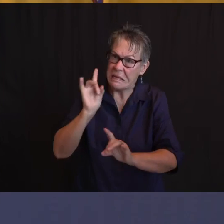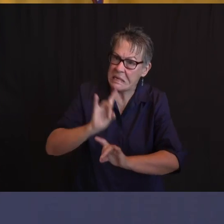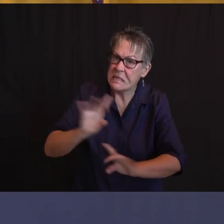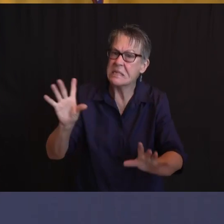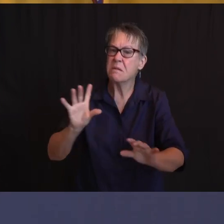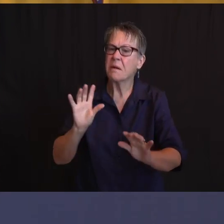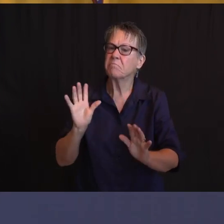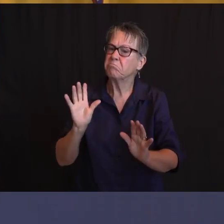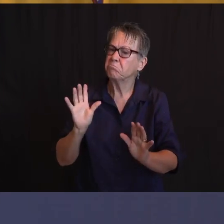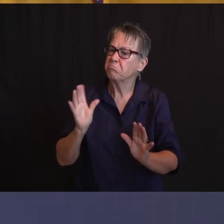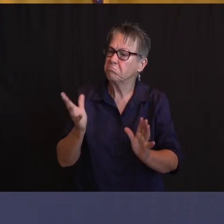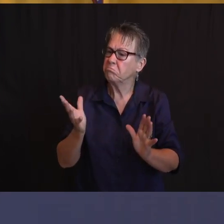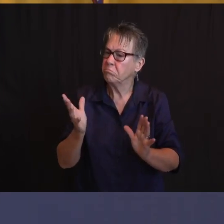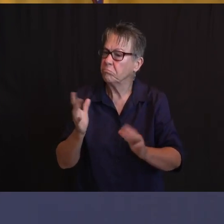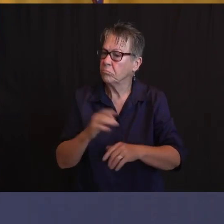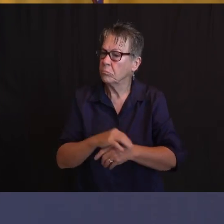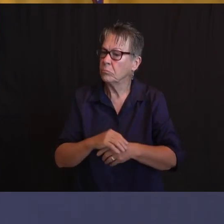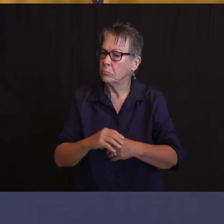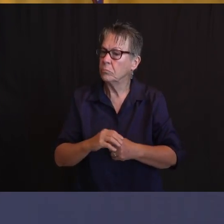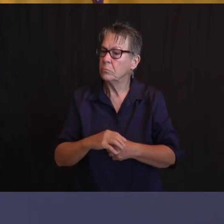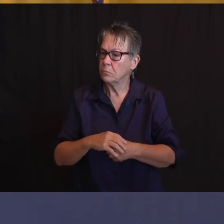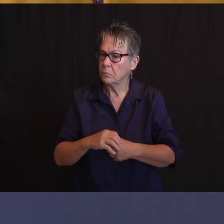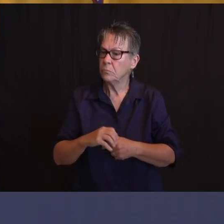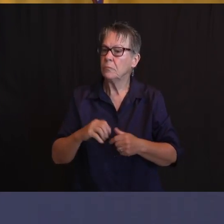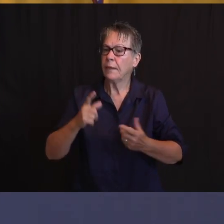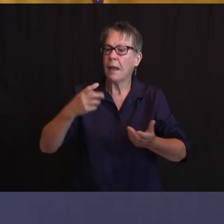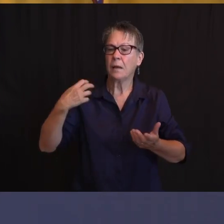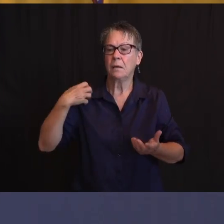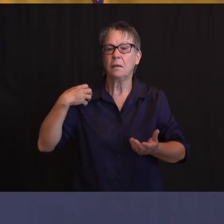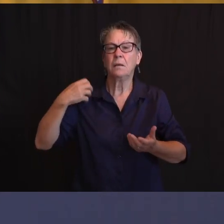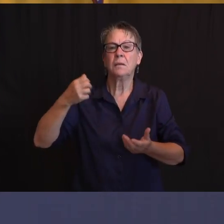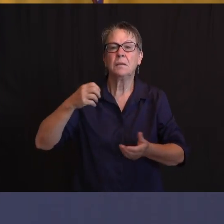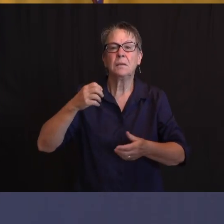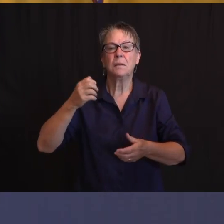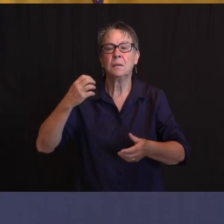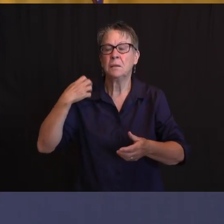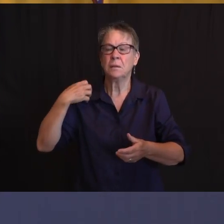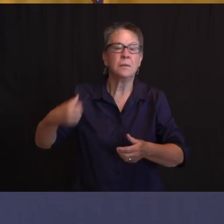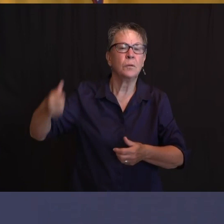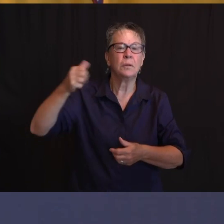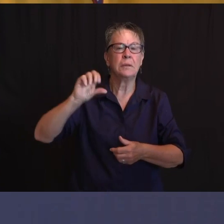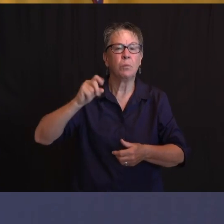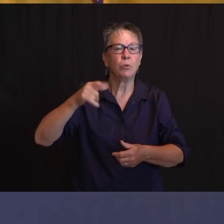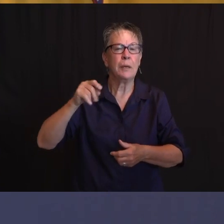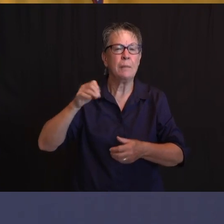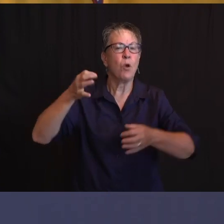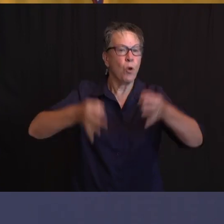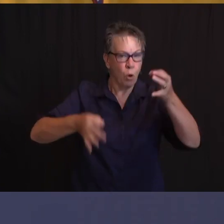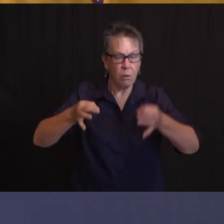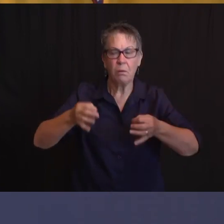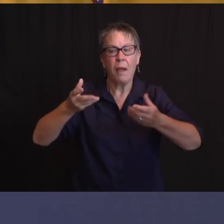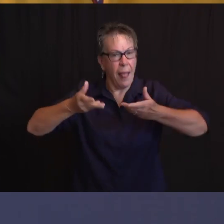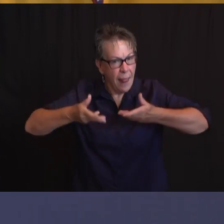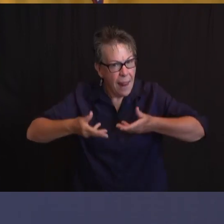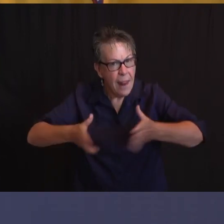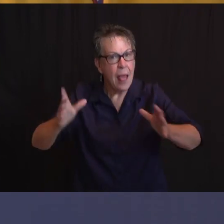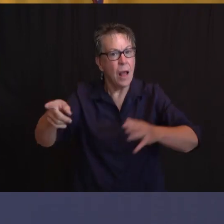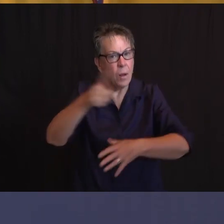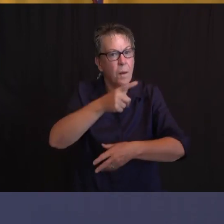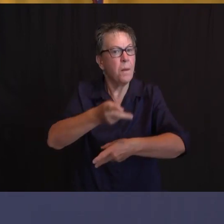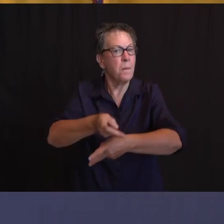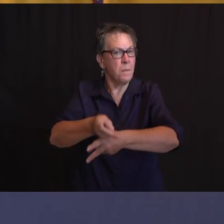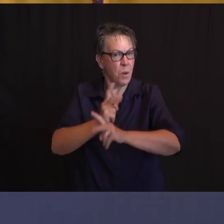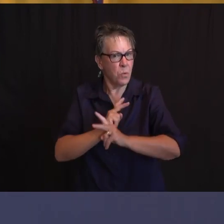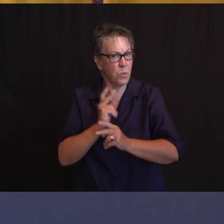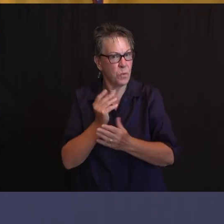need, as you've said, direct federal assistance? Legislative committees today voted on a series of long-term care